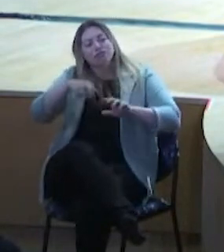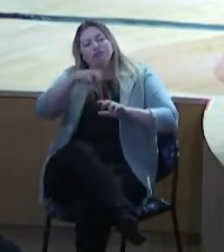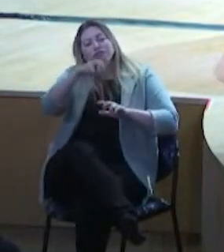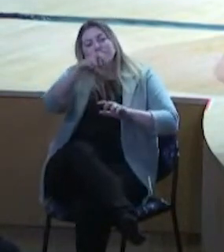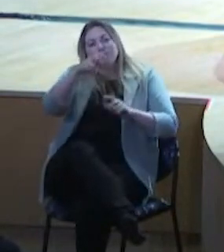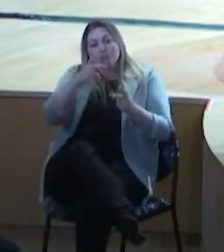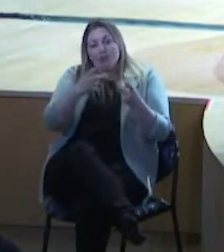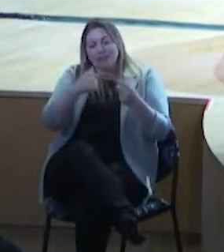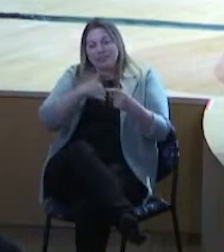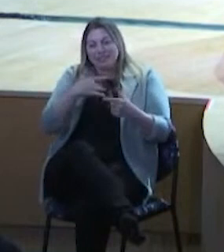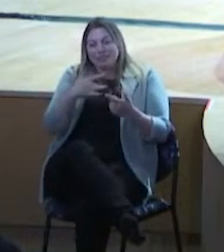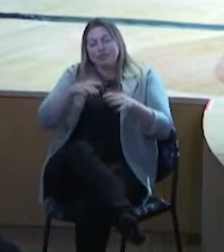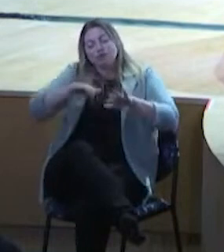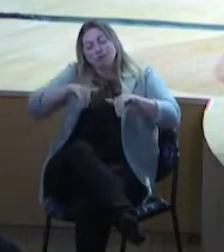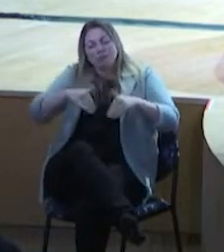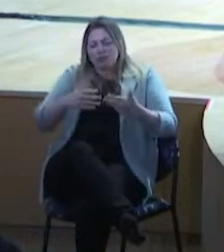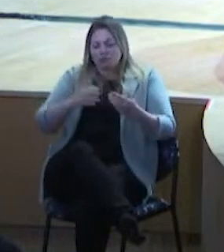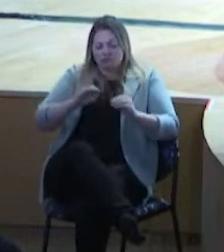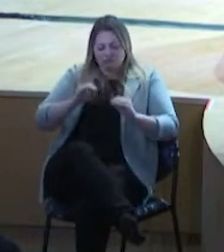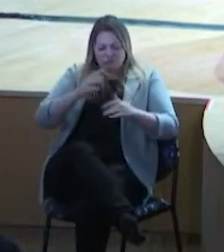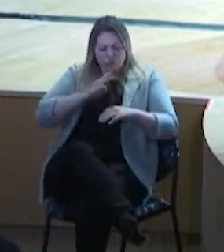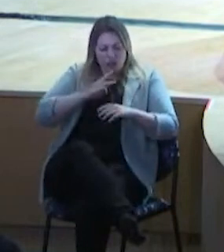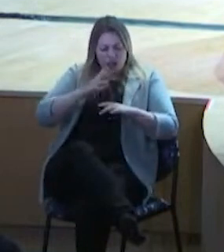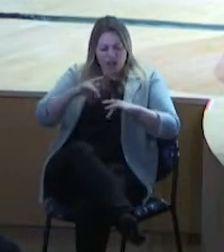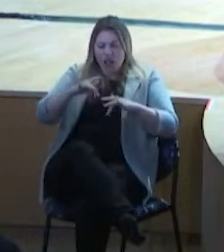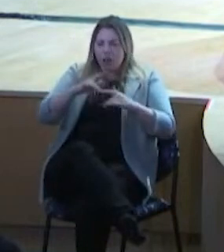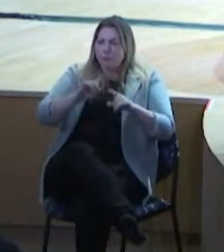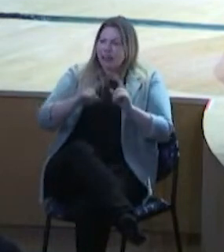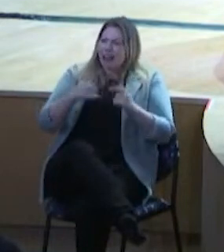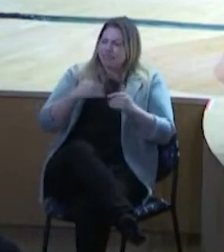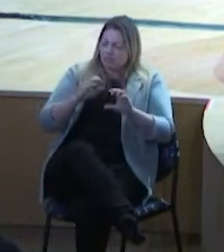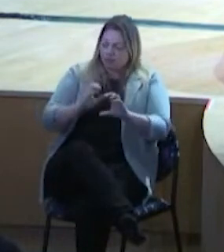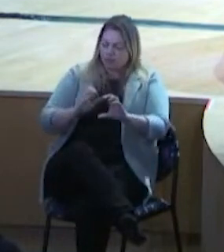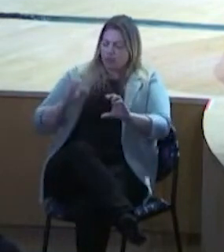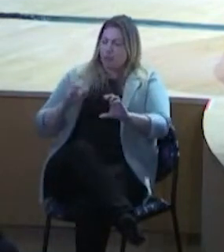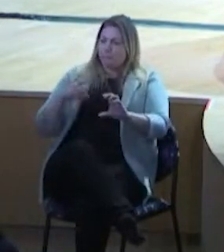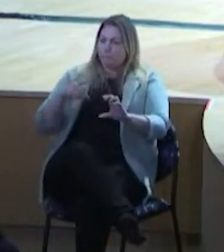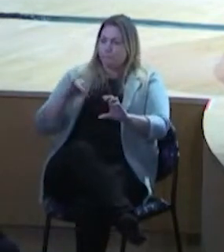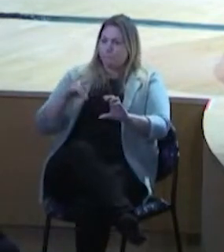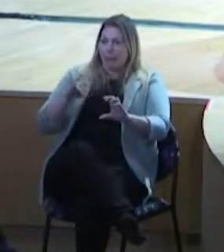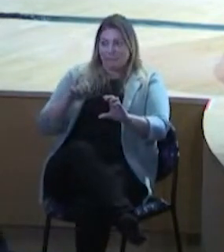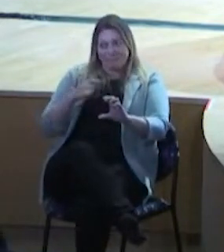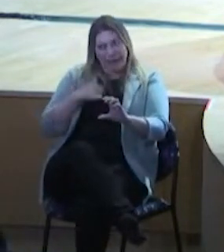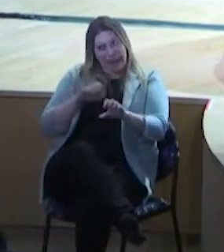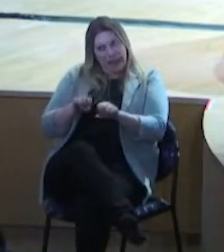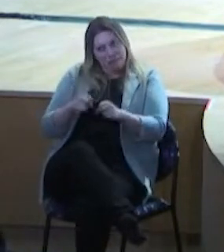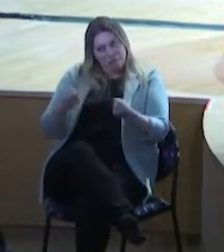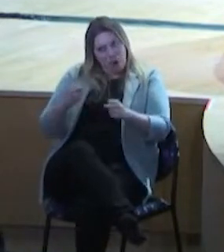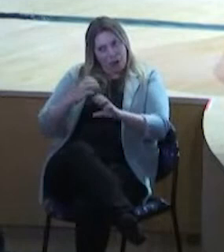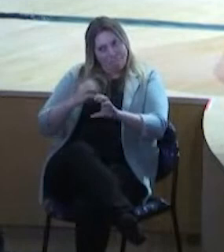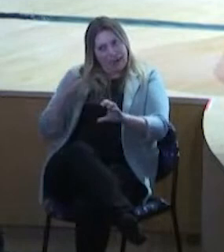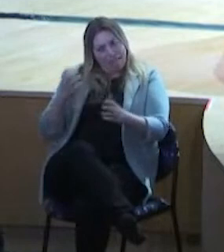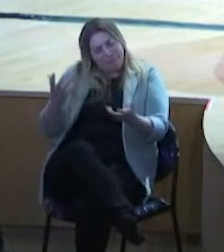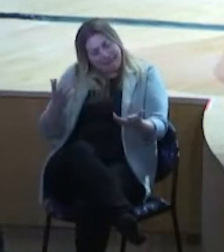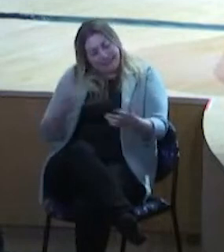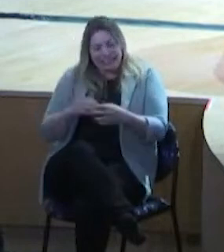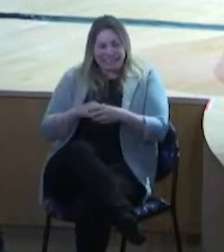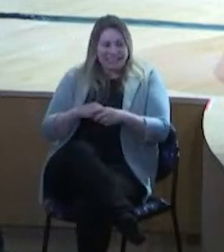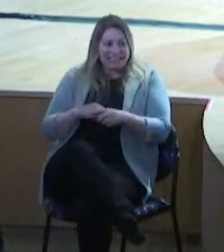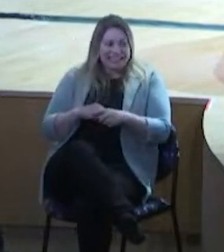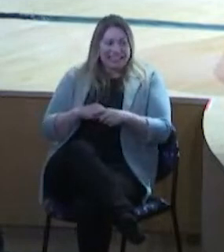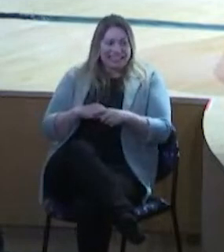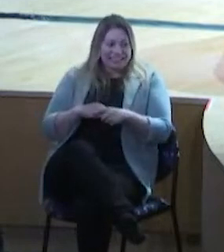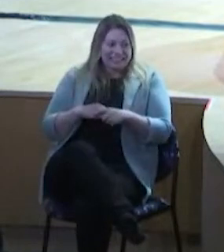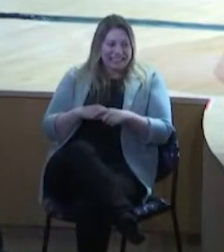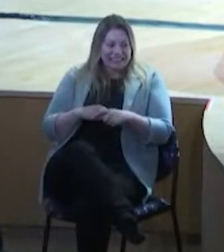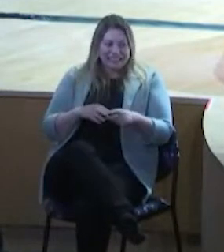normally would swim at, and there's no water, but there's a pipe. So I broke the pipe. So, you know,